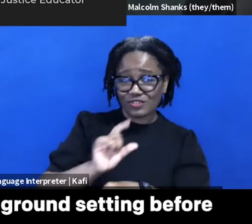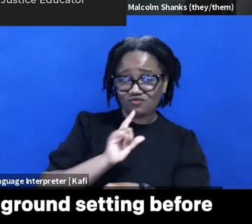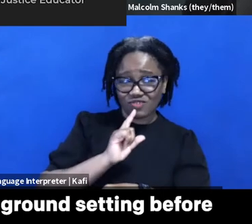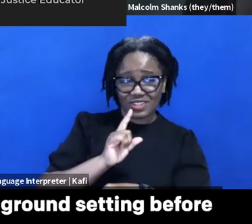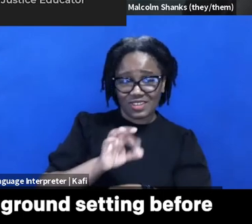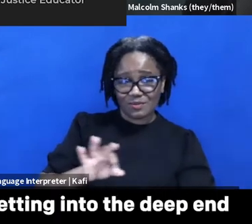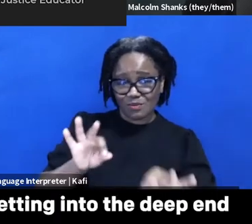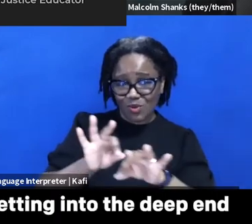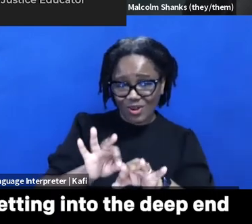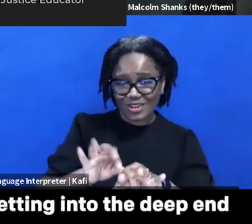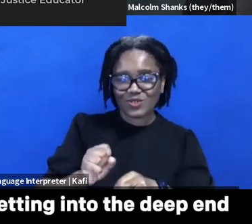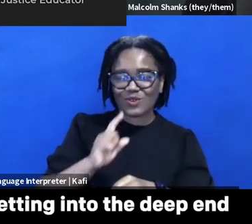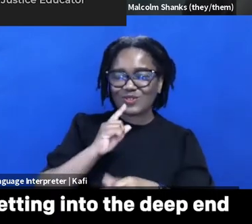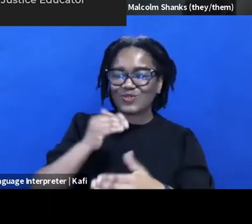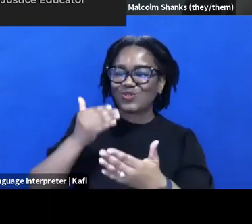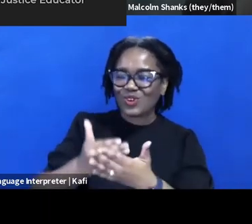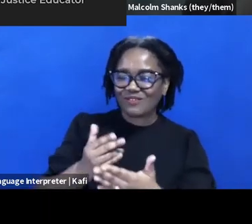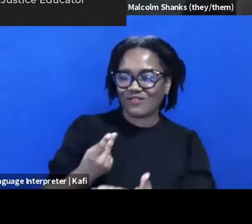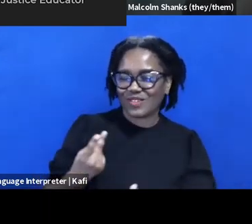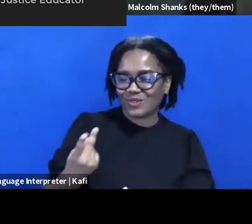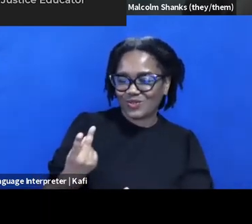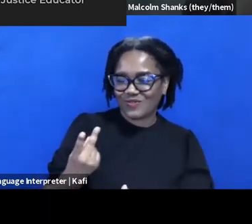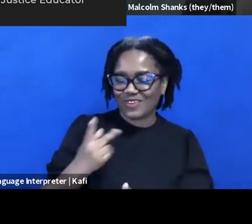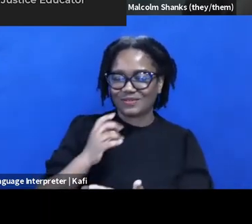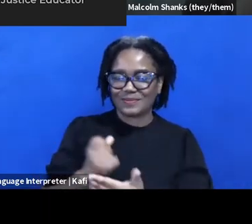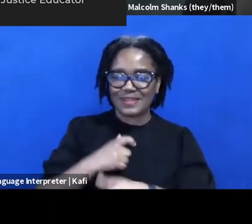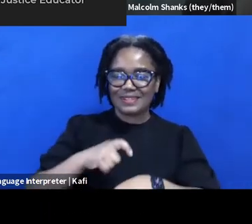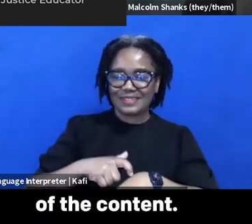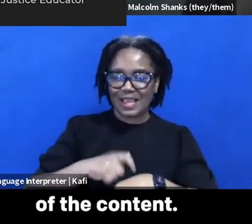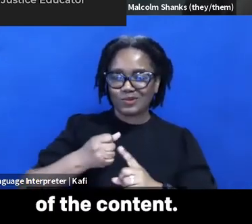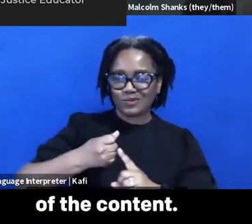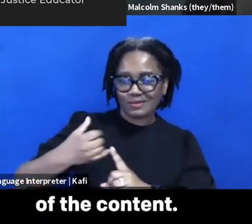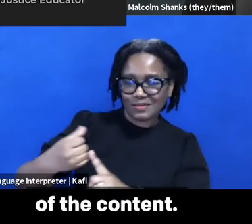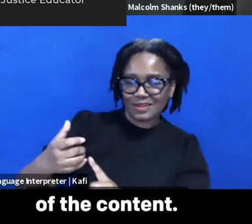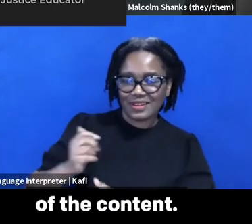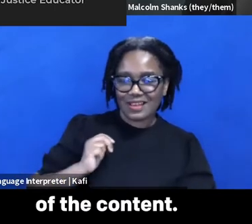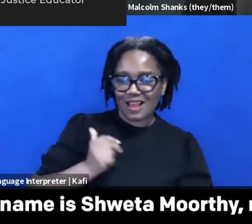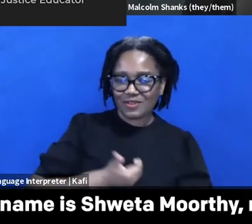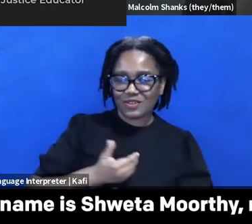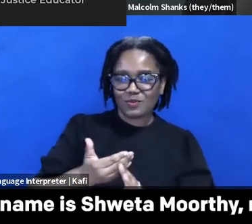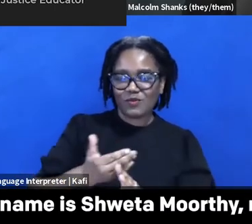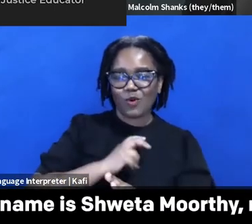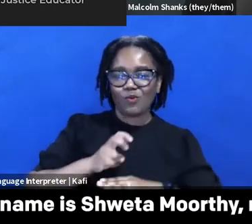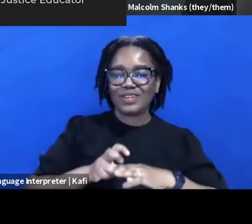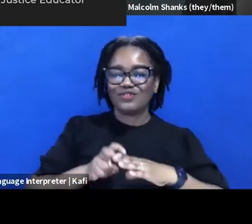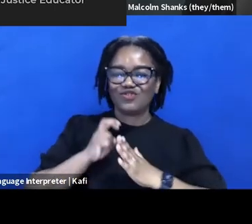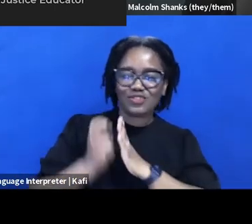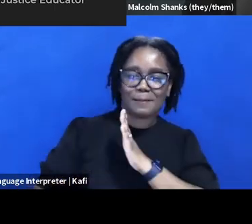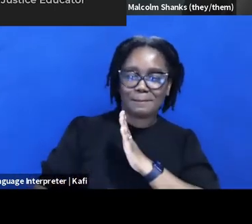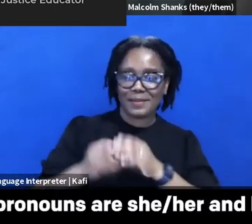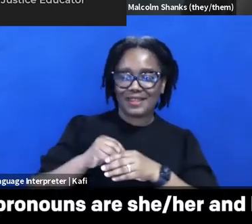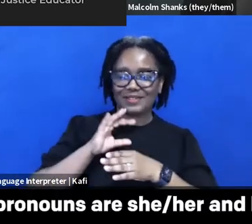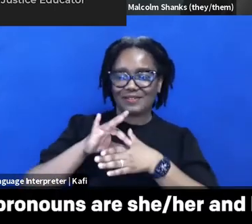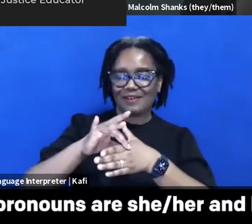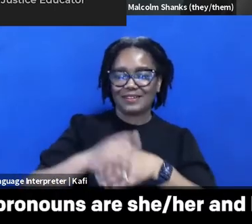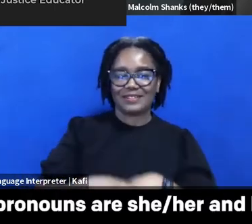together, really ground setting before getting into the deep end of the content. So my name